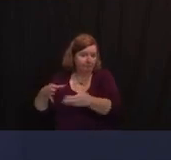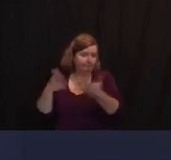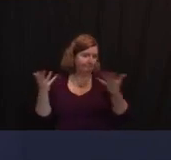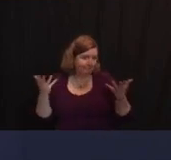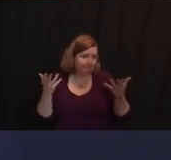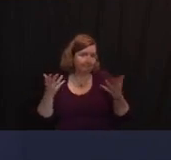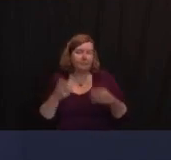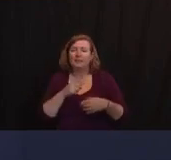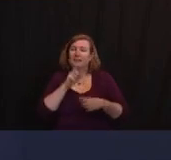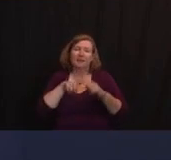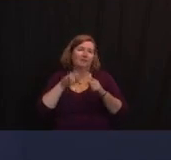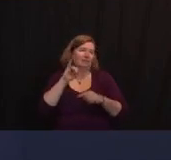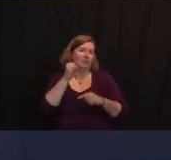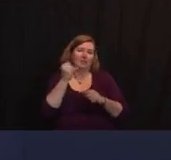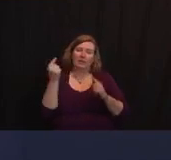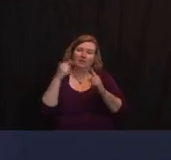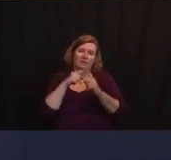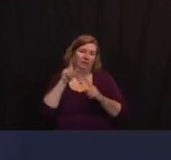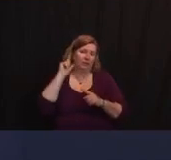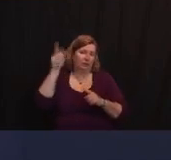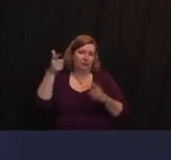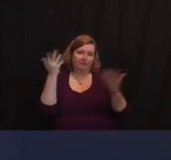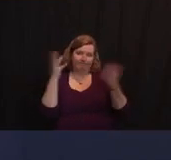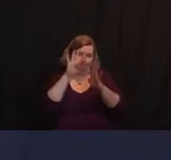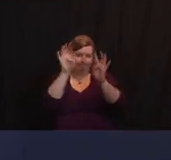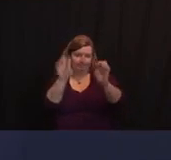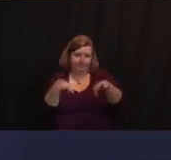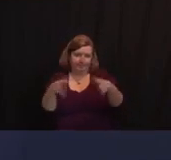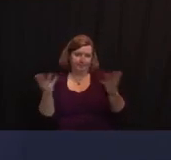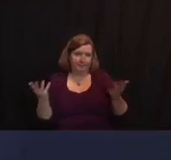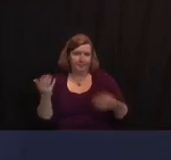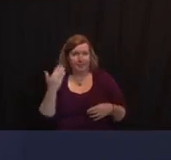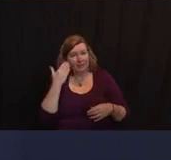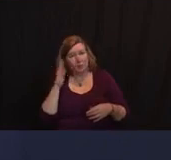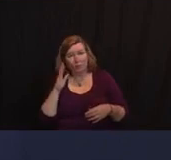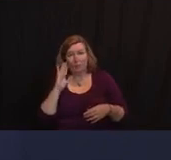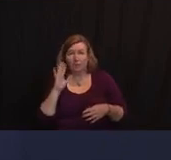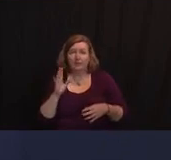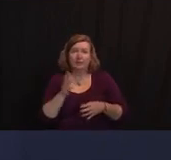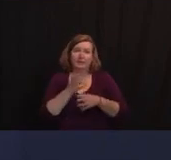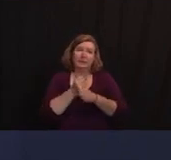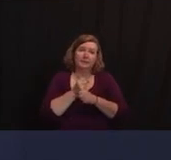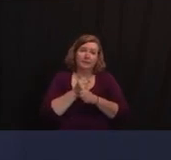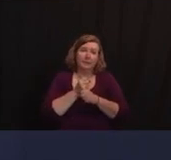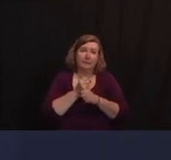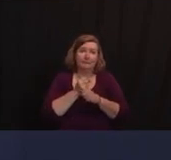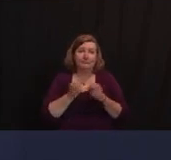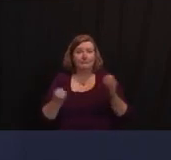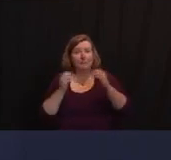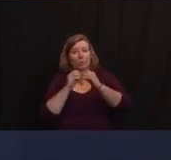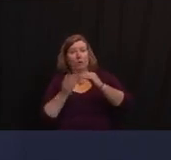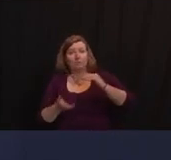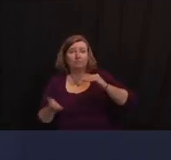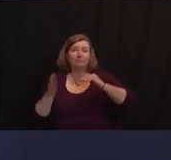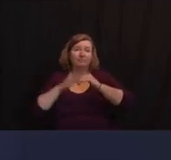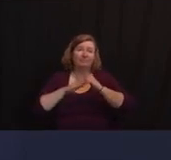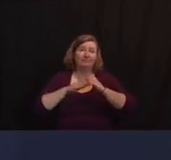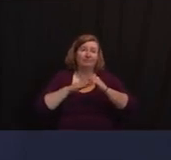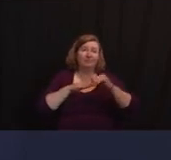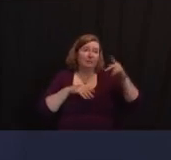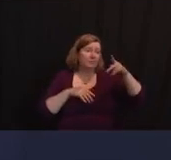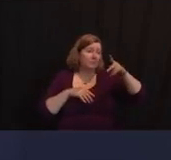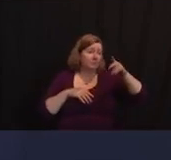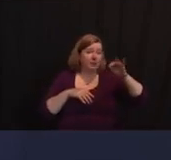J&J until further notice. At this time, we don't know if we will be receiving additional increases in Pfizer and